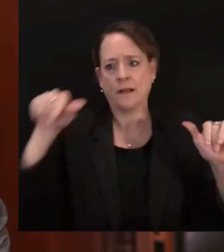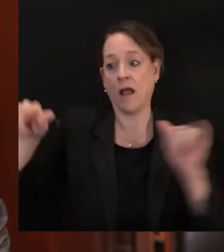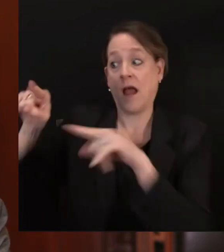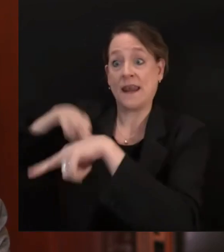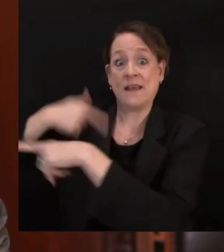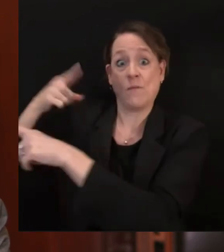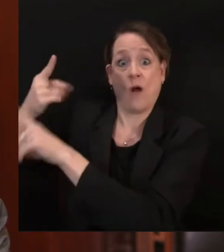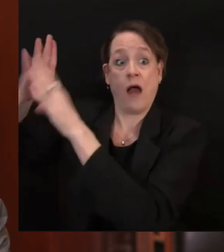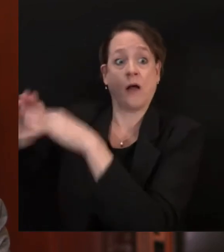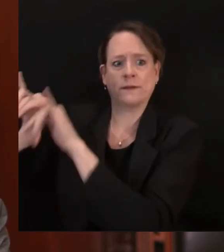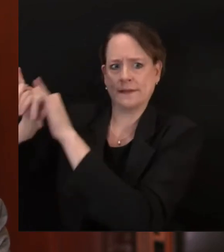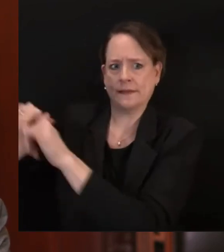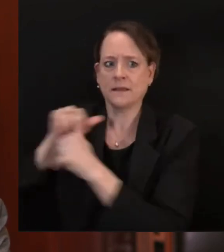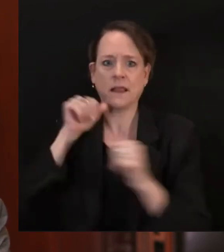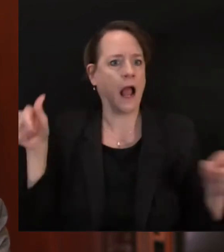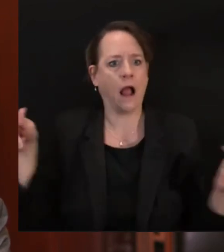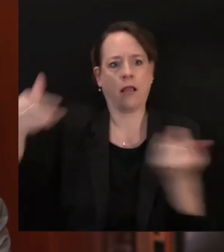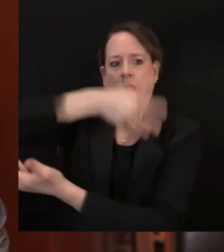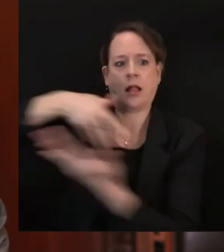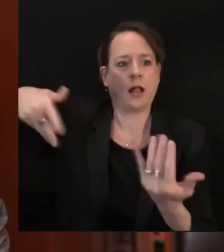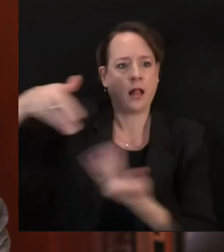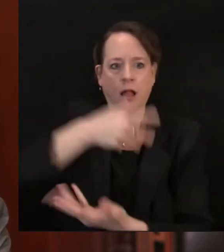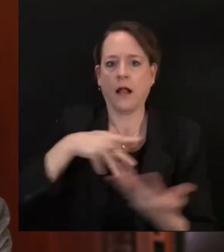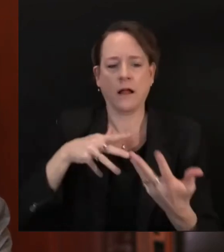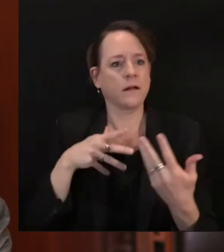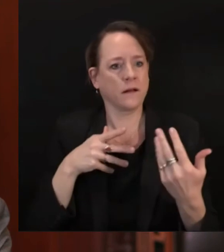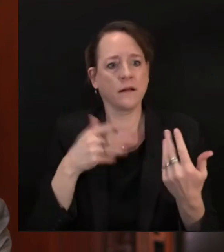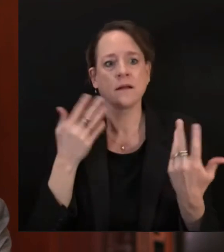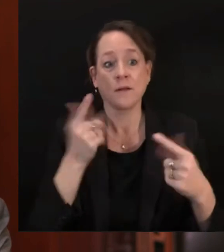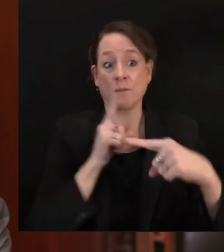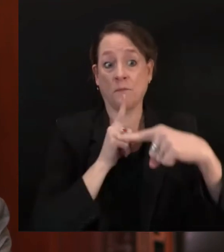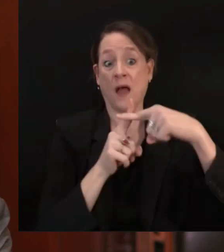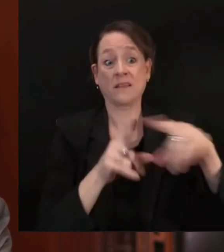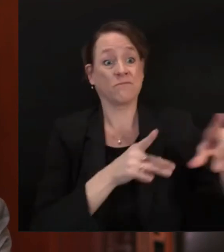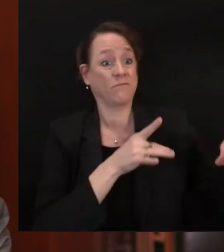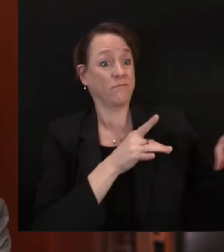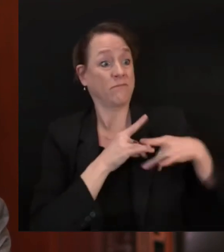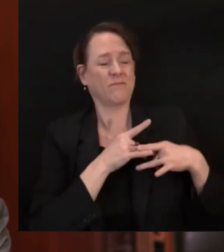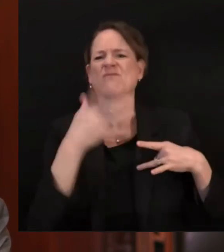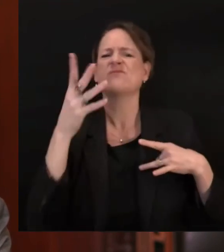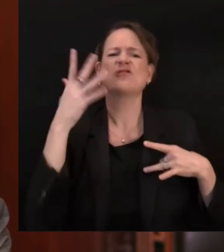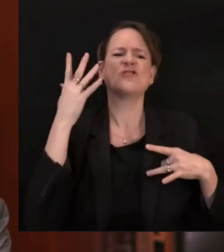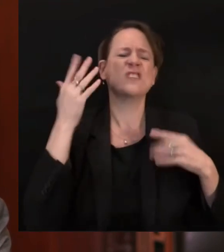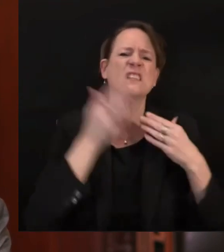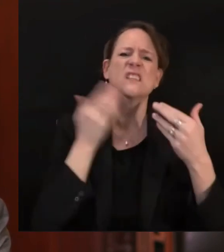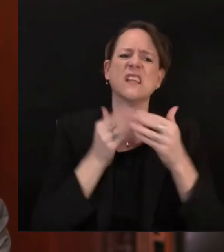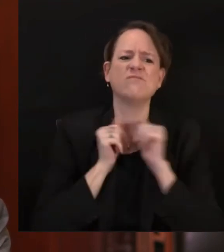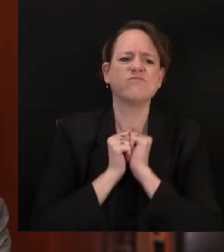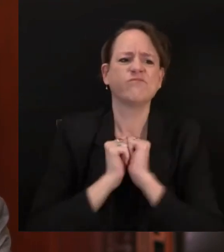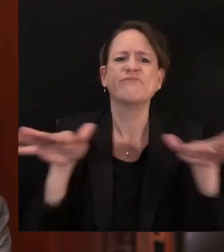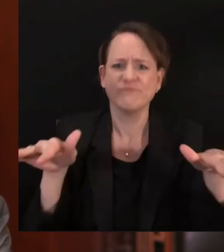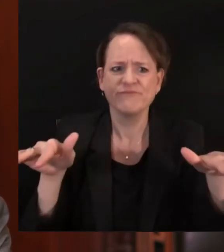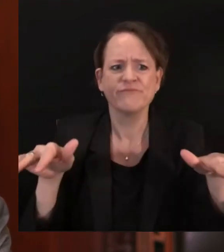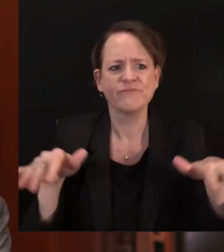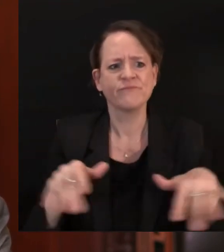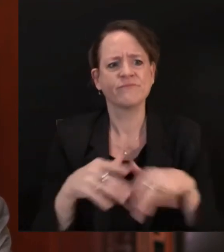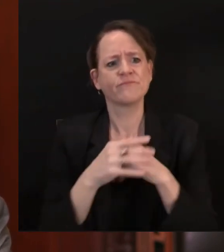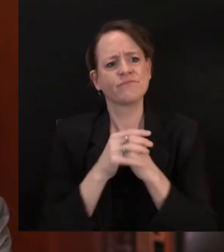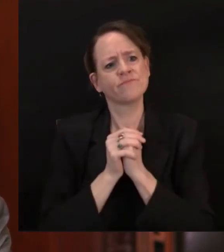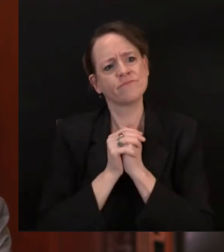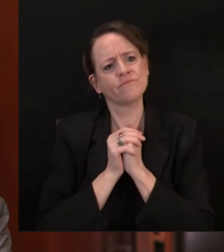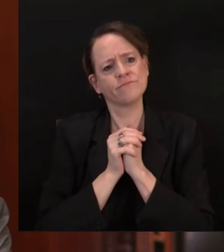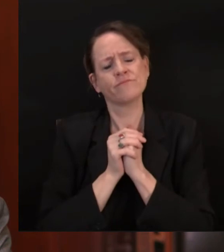this year, and let's hope for bigger and brighter celebrations in the new year when we can all do it so safely. With